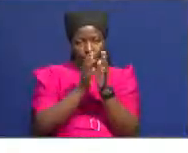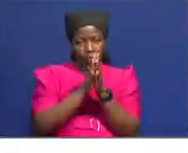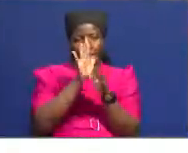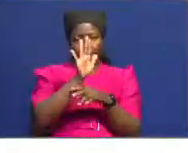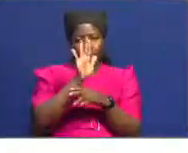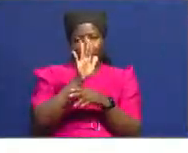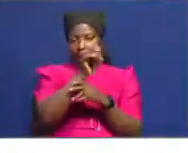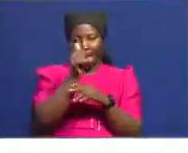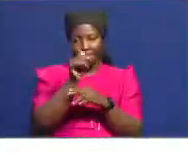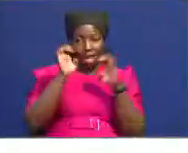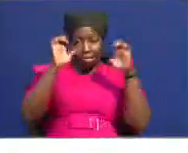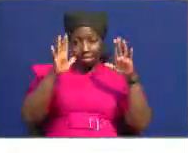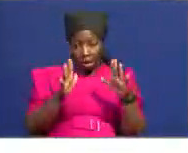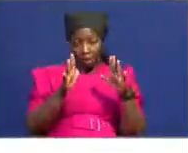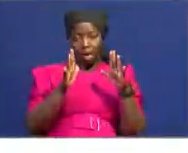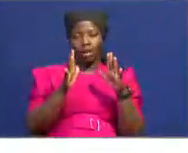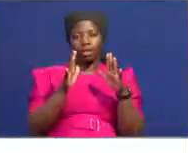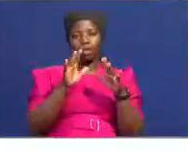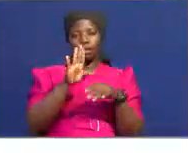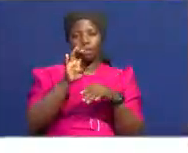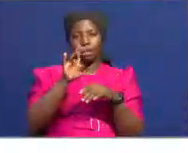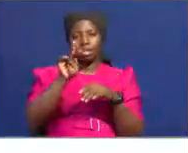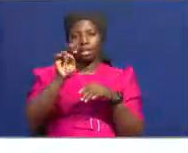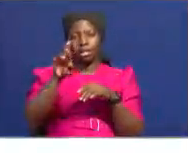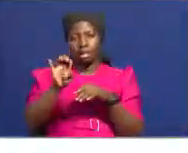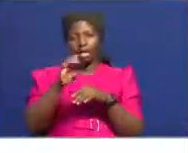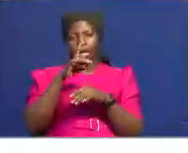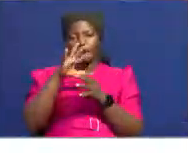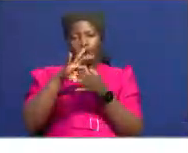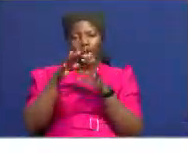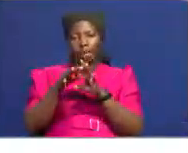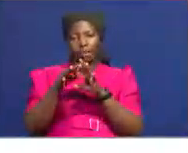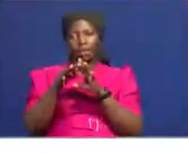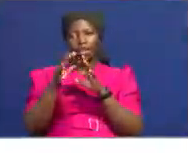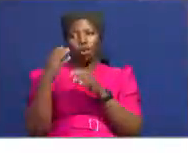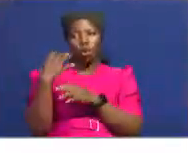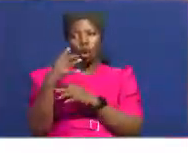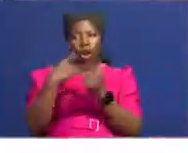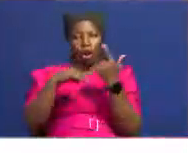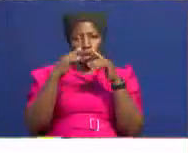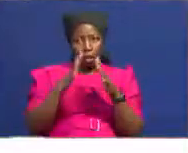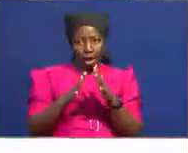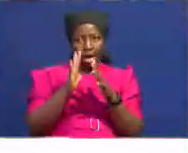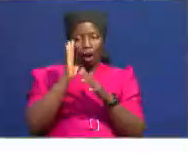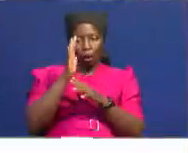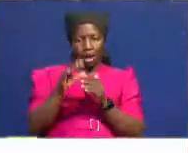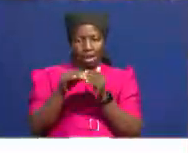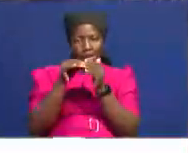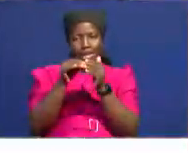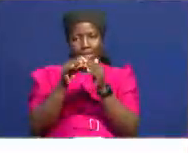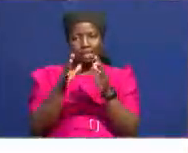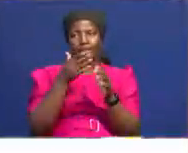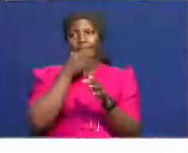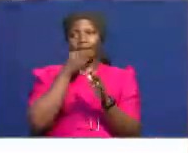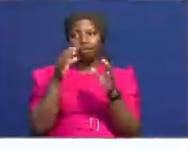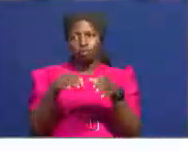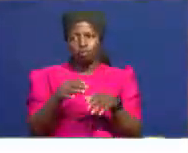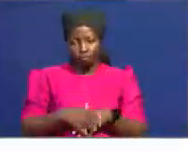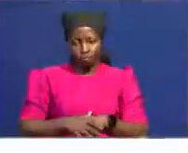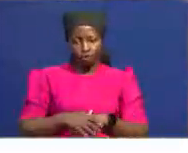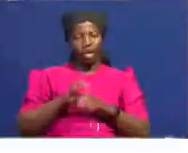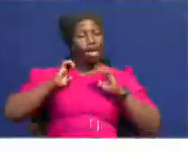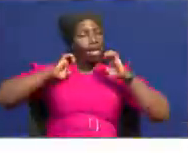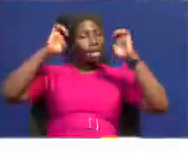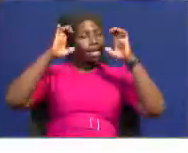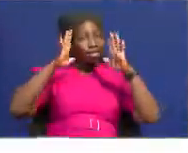Kenenisa Bekele, the multiple world and Olympic gold winner in track and field, will lead the men's campaign. Ethiopia's